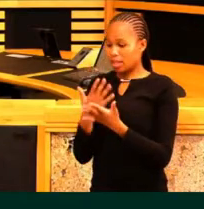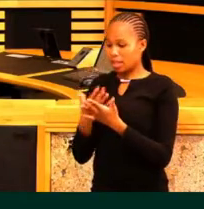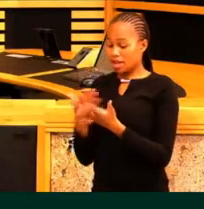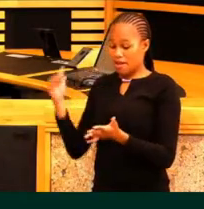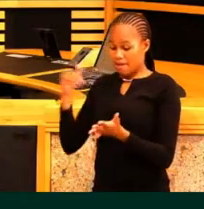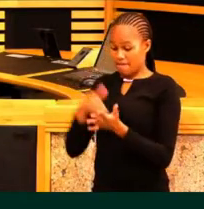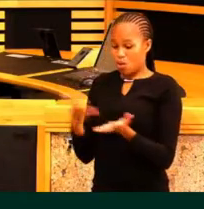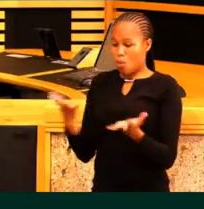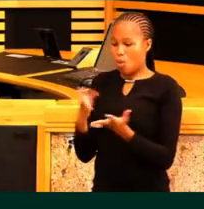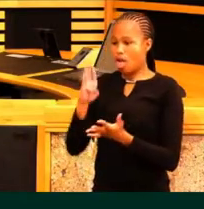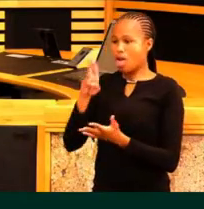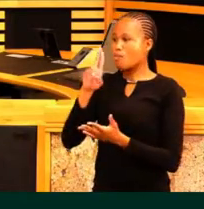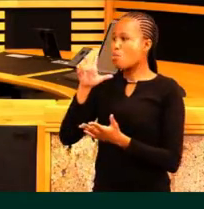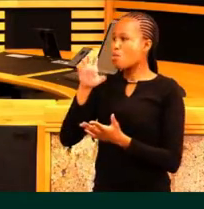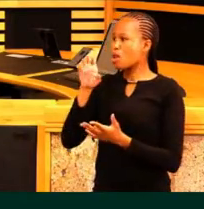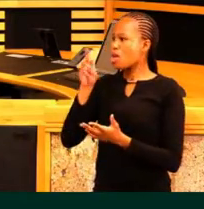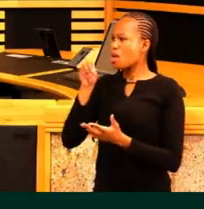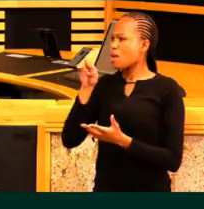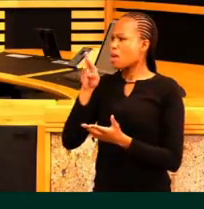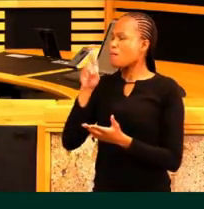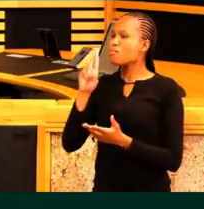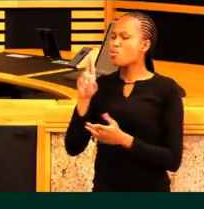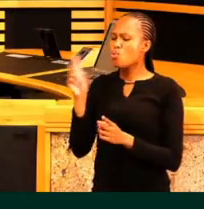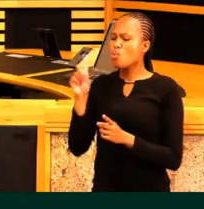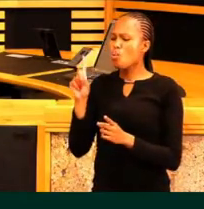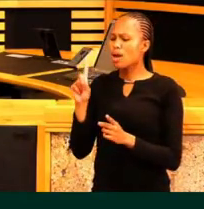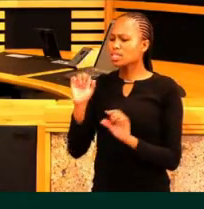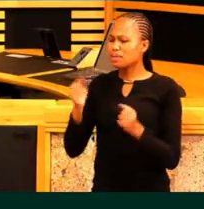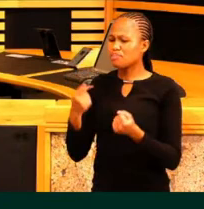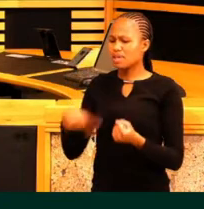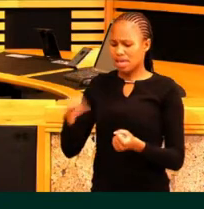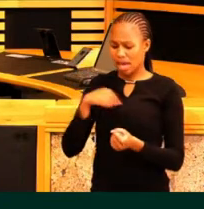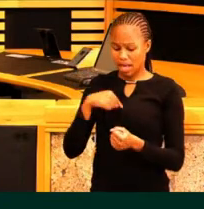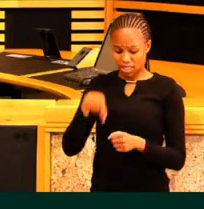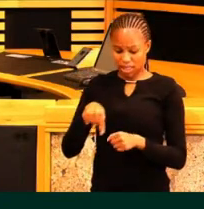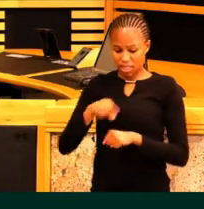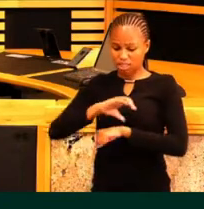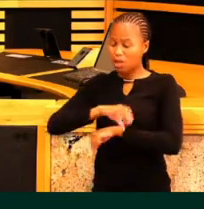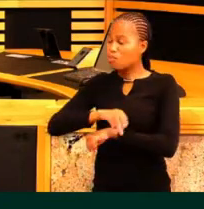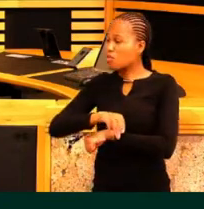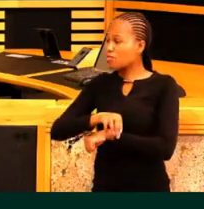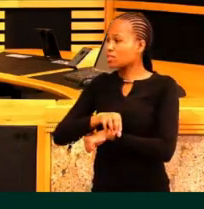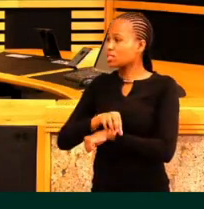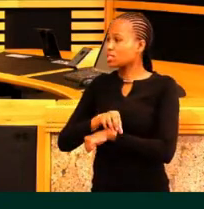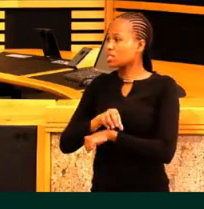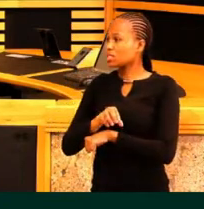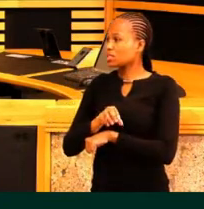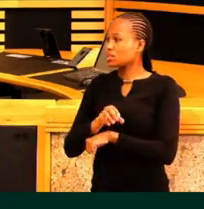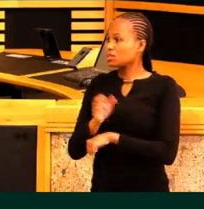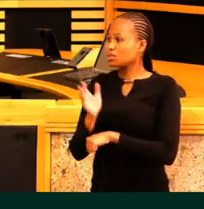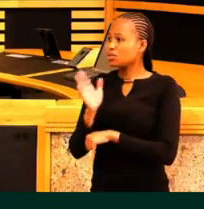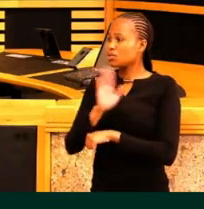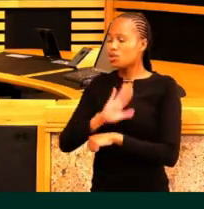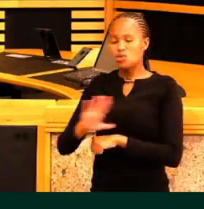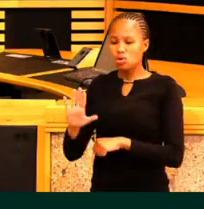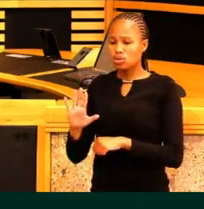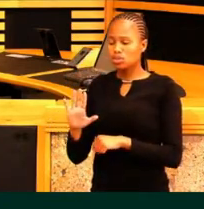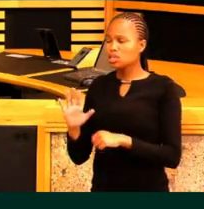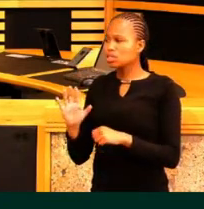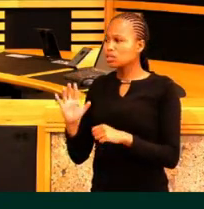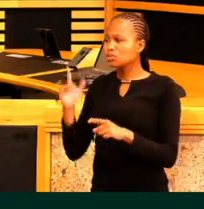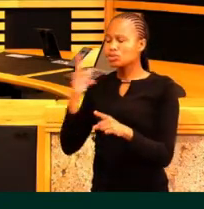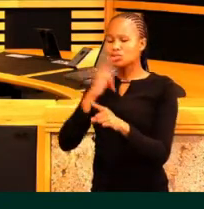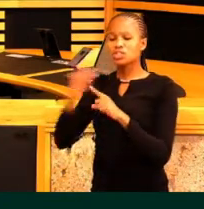bulimbo what makes us as this province not to Champion that to